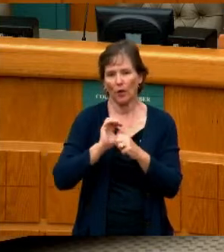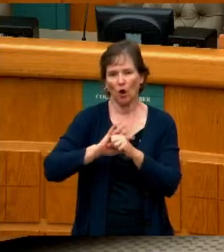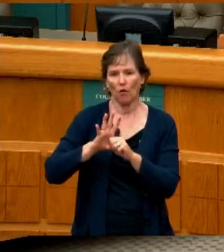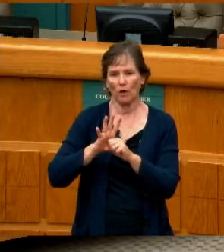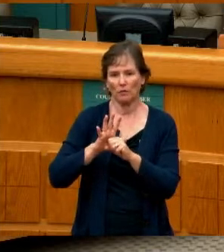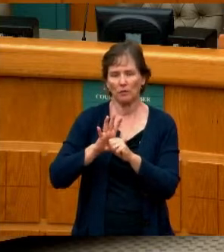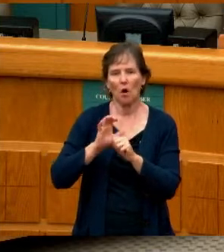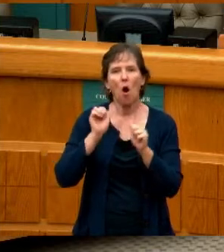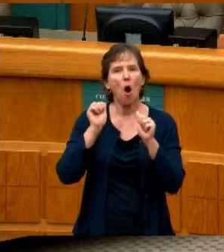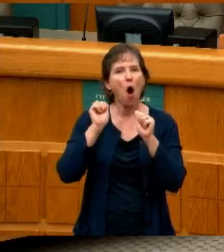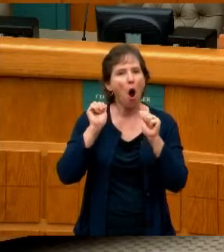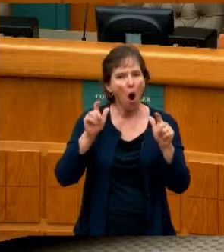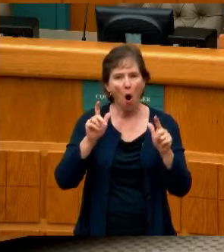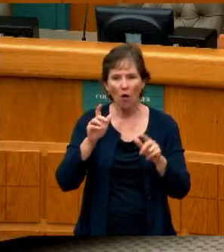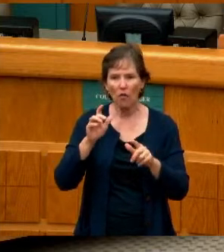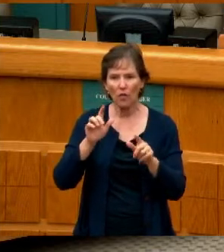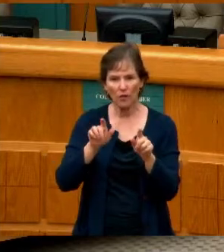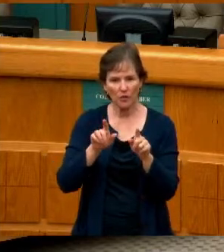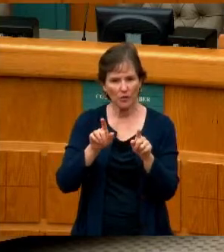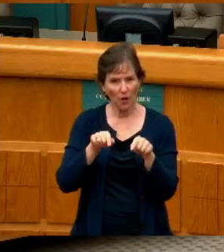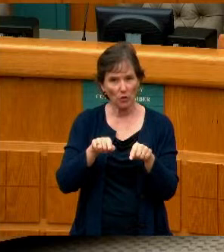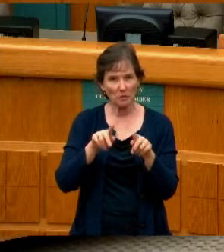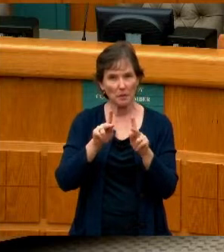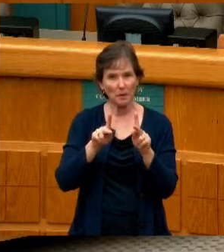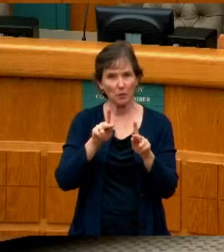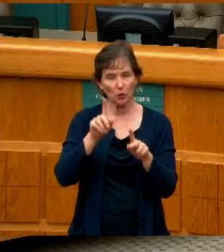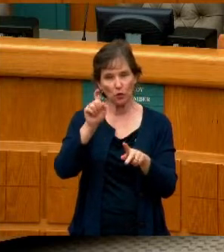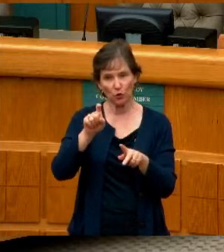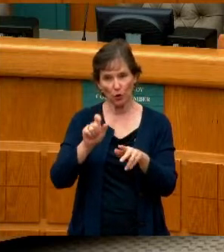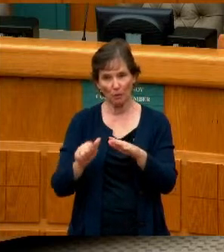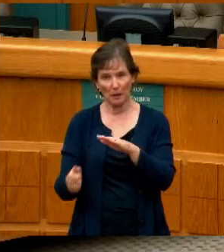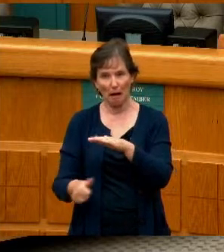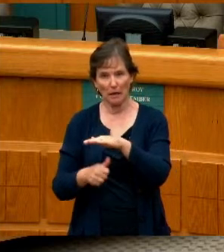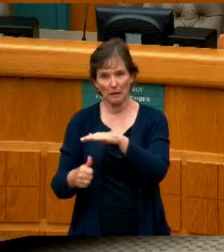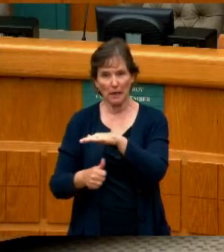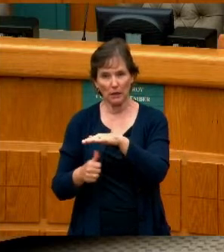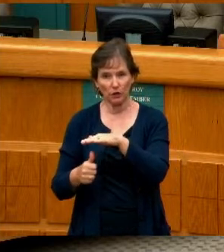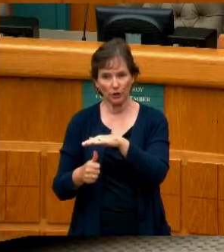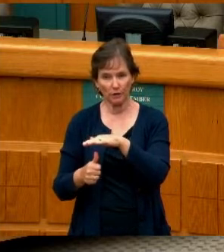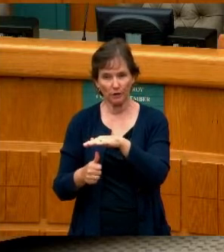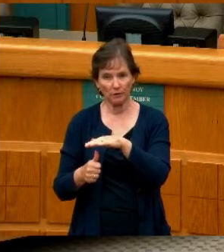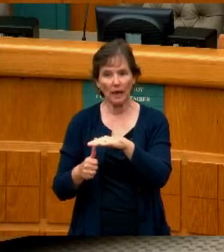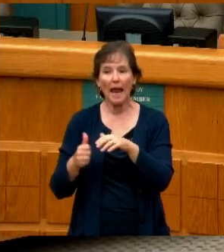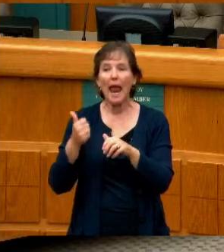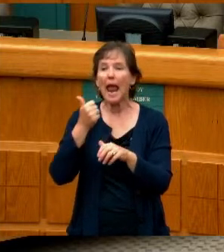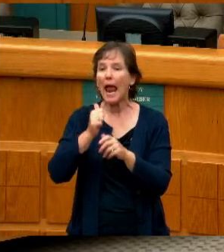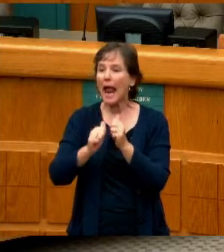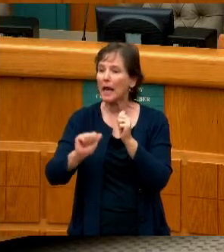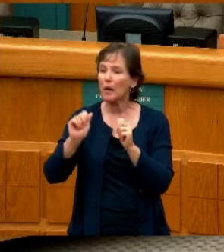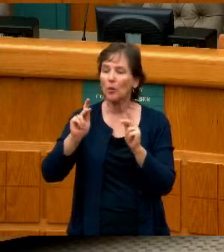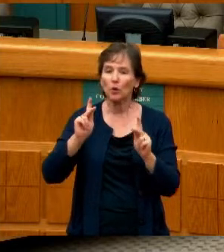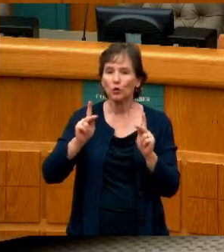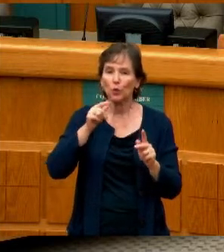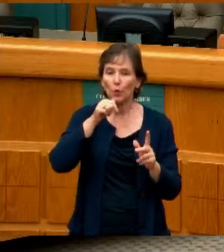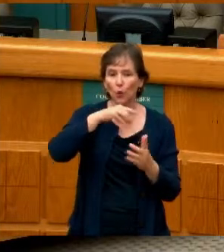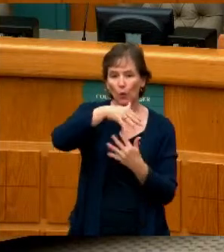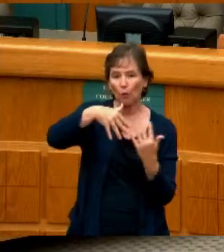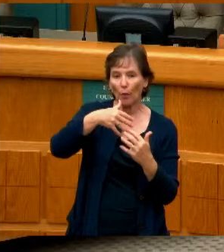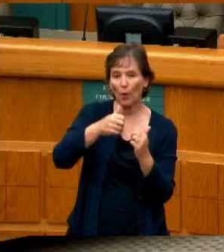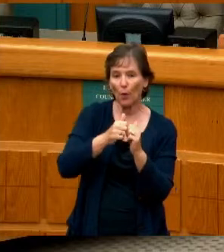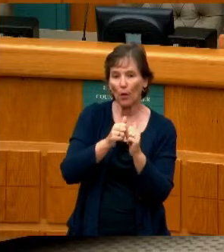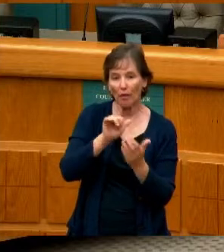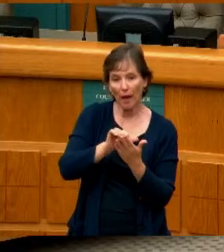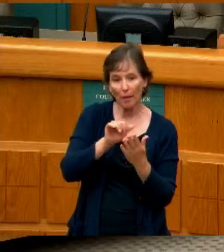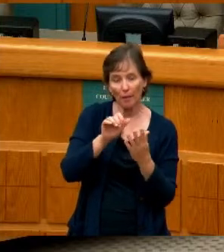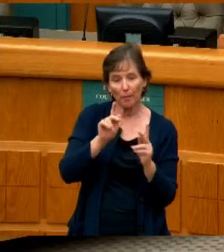1,683 active cases in Nueces County currently. These individuals all should be in isolation, and they have people that